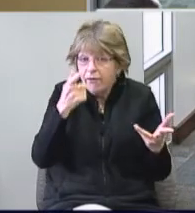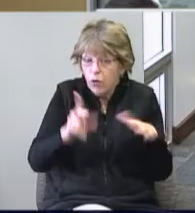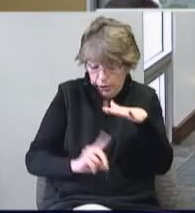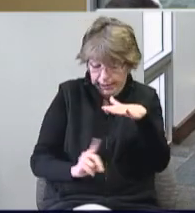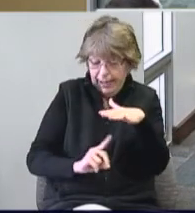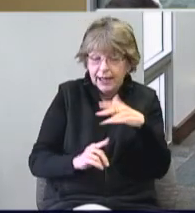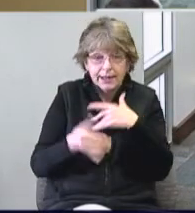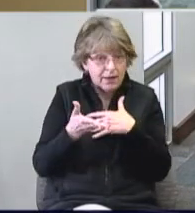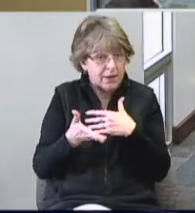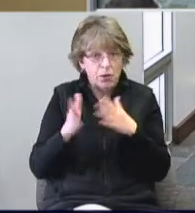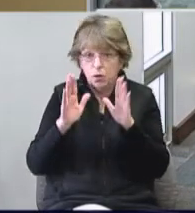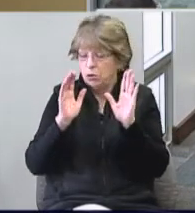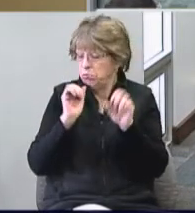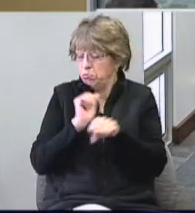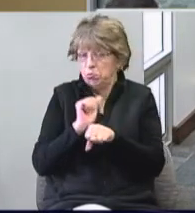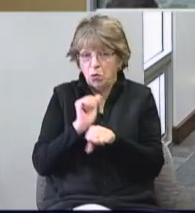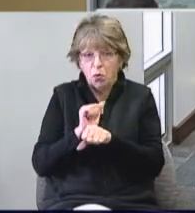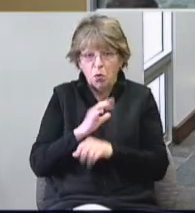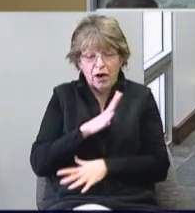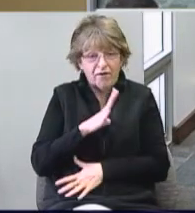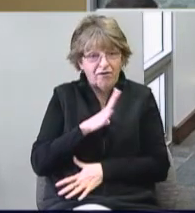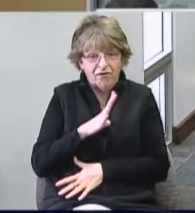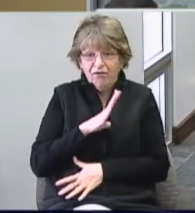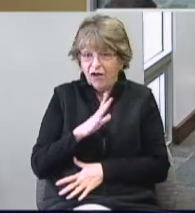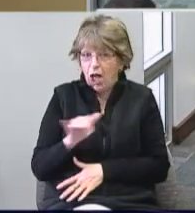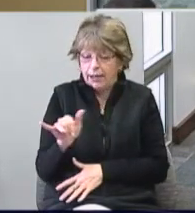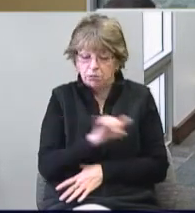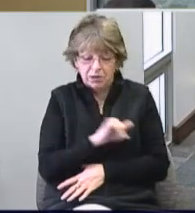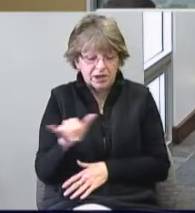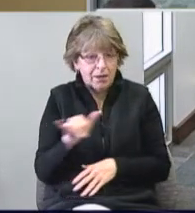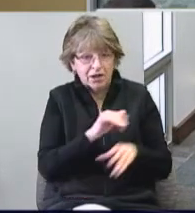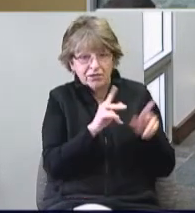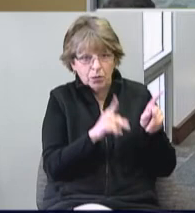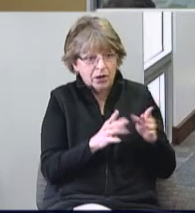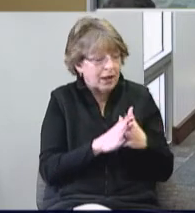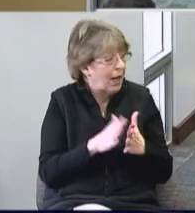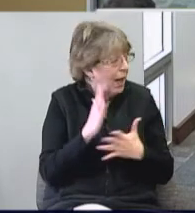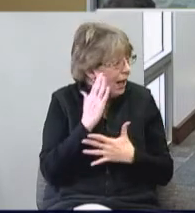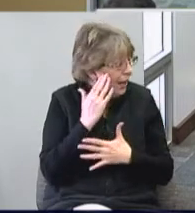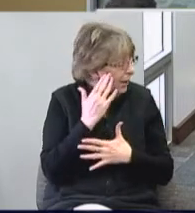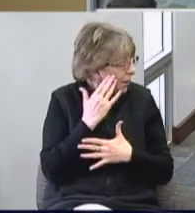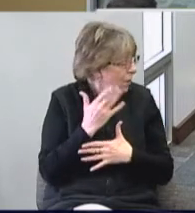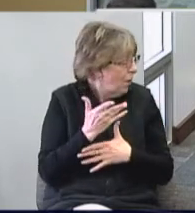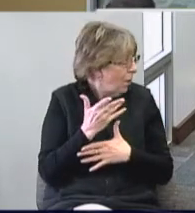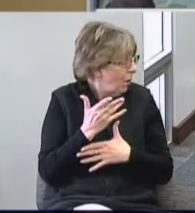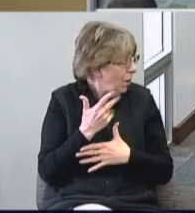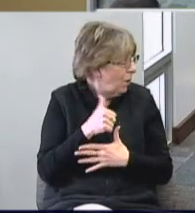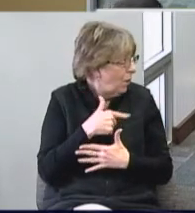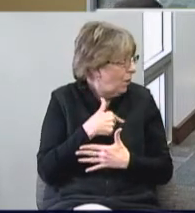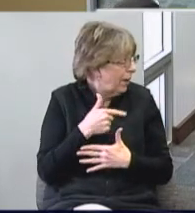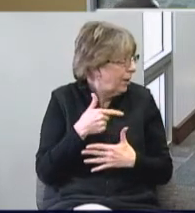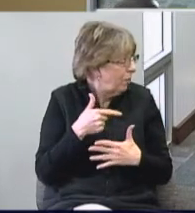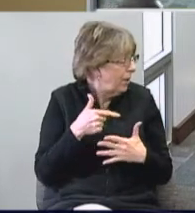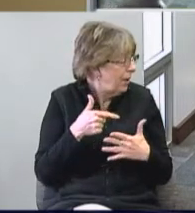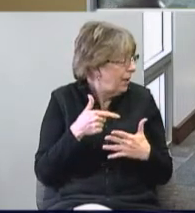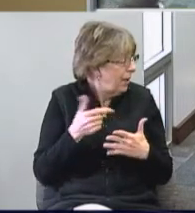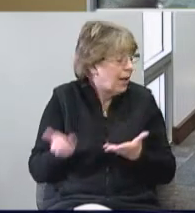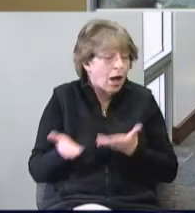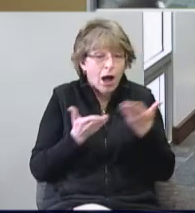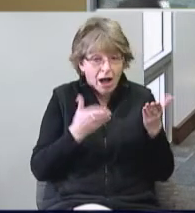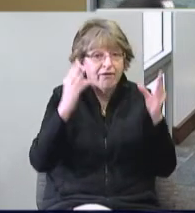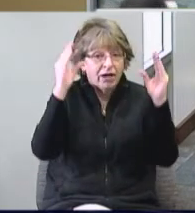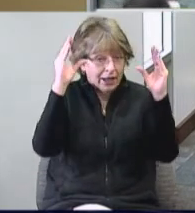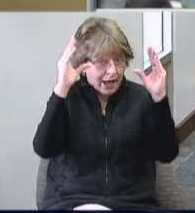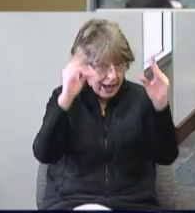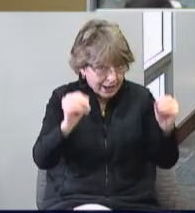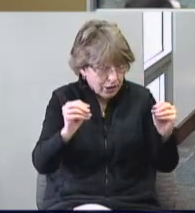for you as well. I know we're going to be going through hopefully an education program to the public